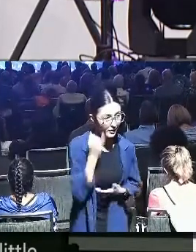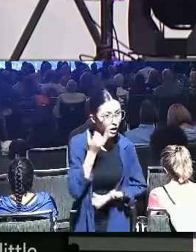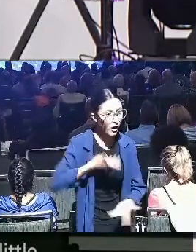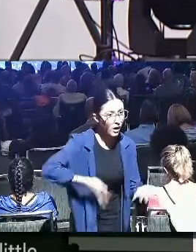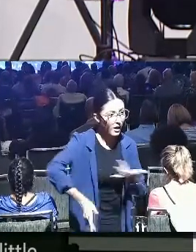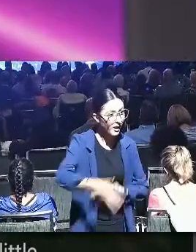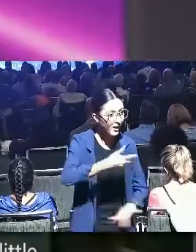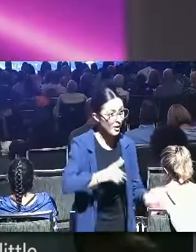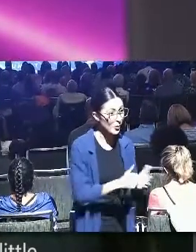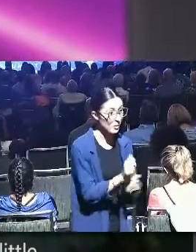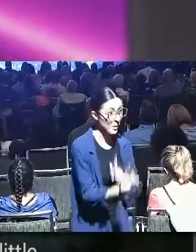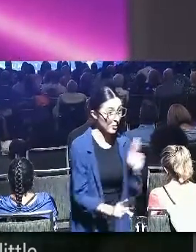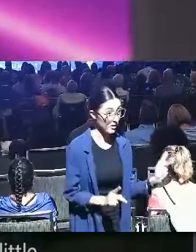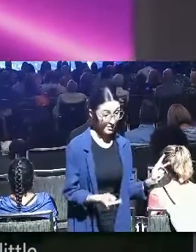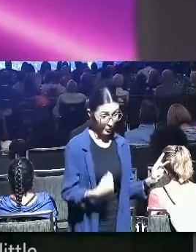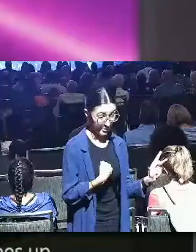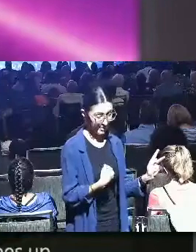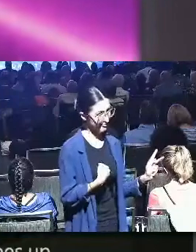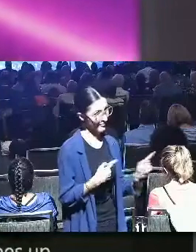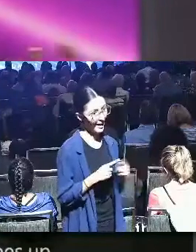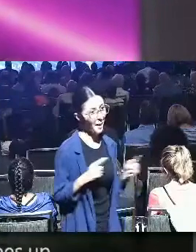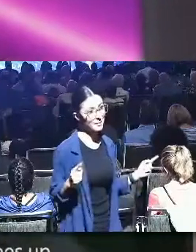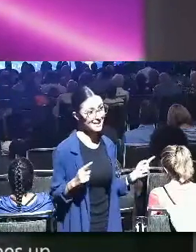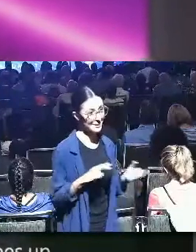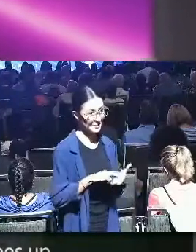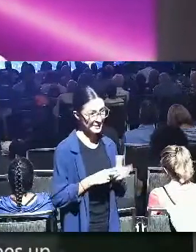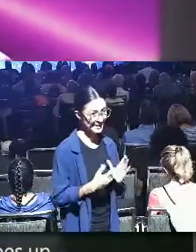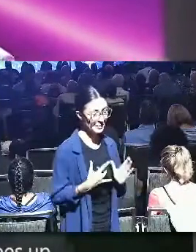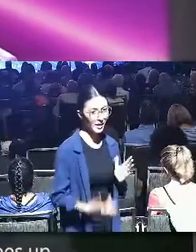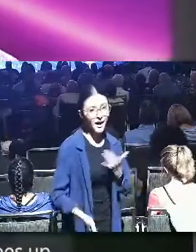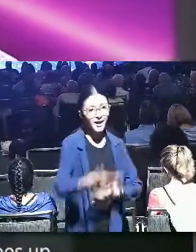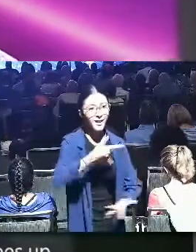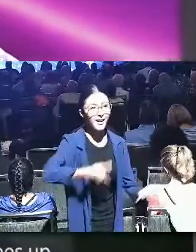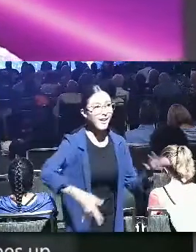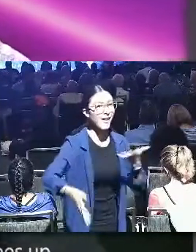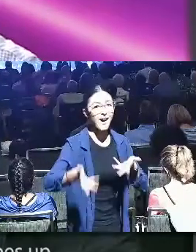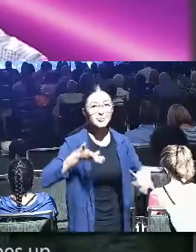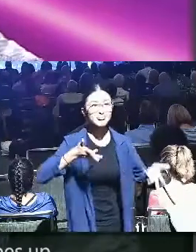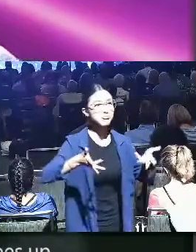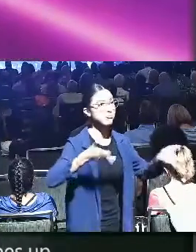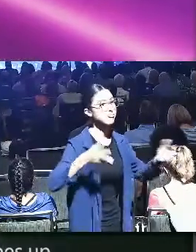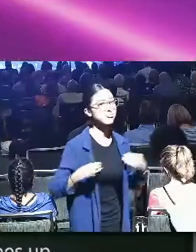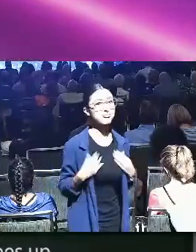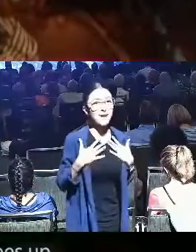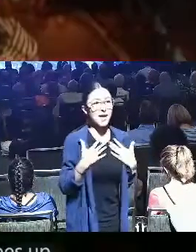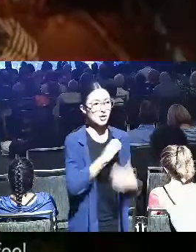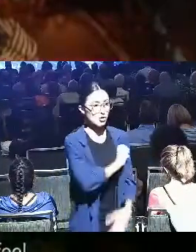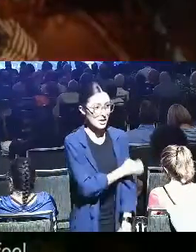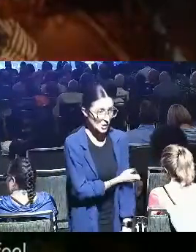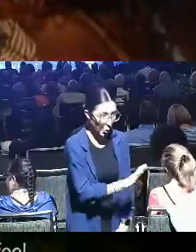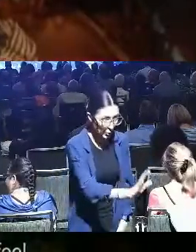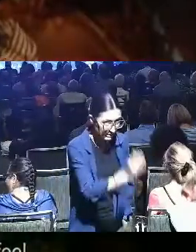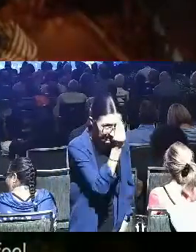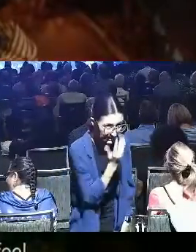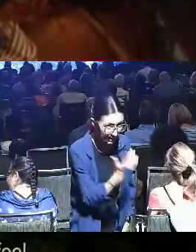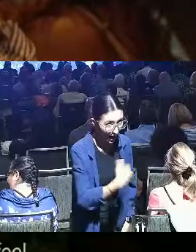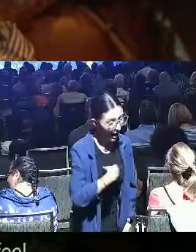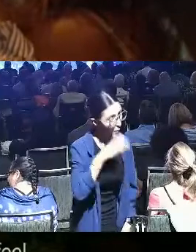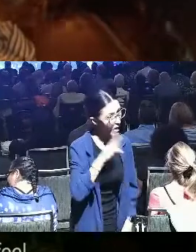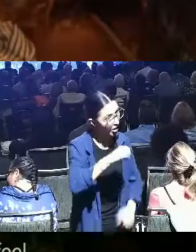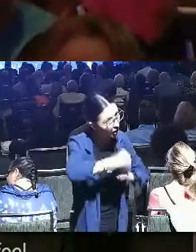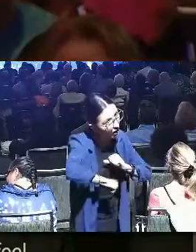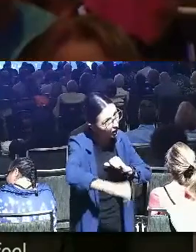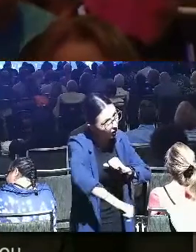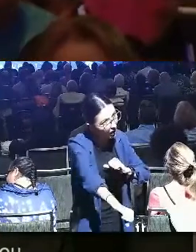up. And so I might be up here forever. Just leave when you feel like it's your time to go.